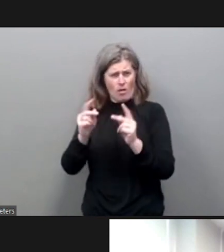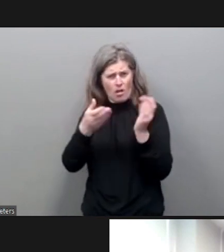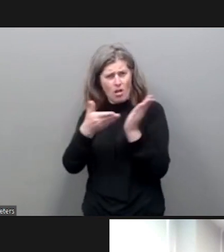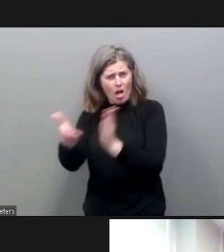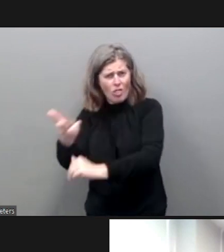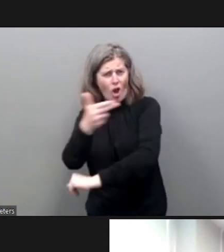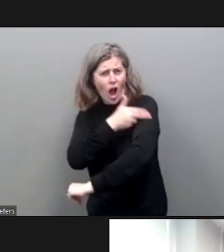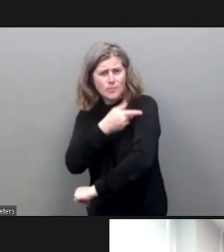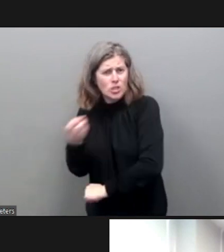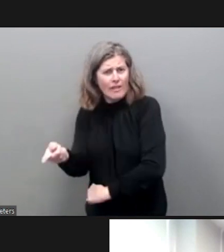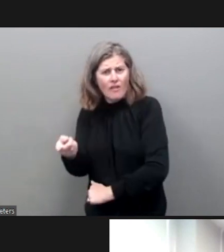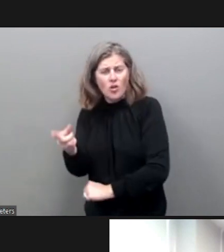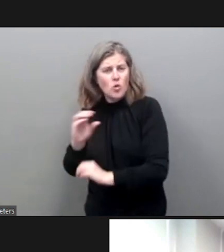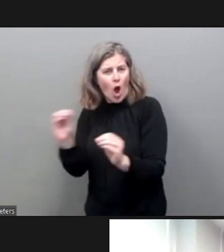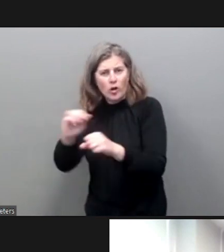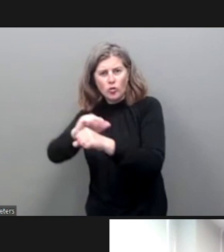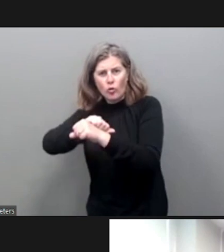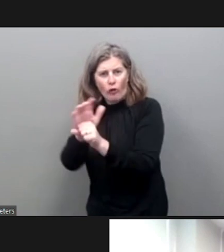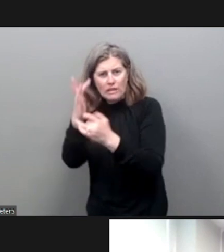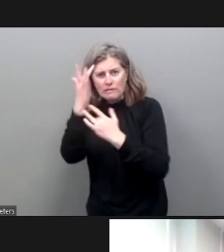non-COVID related illnesses?